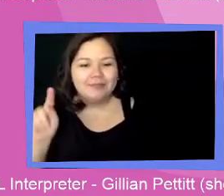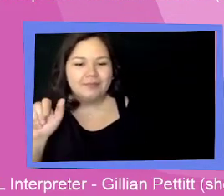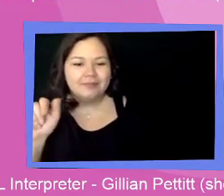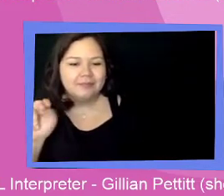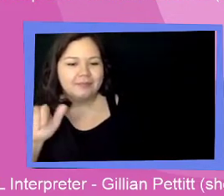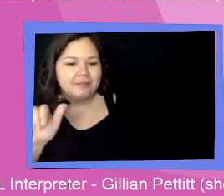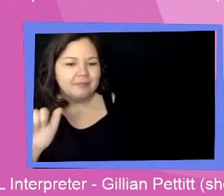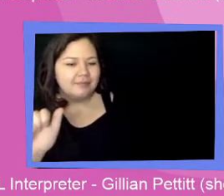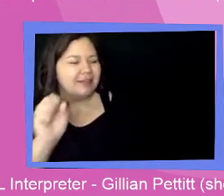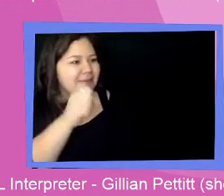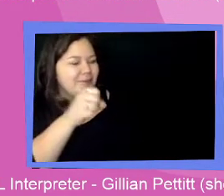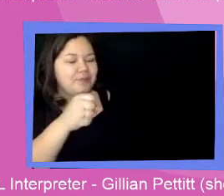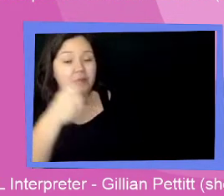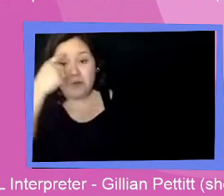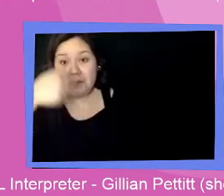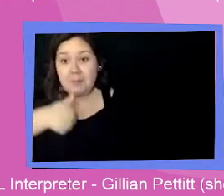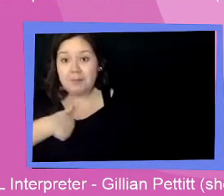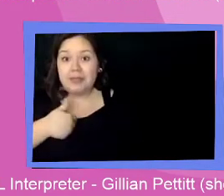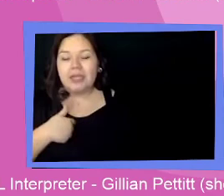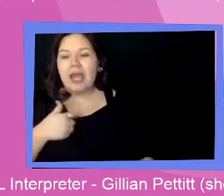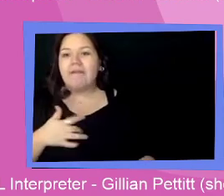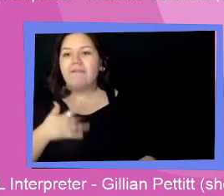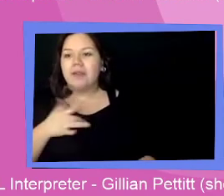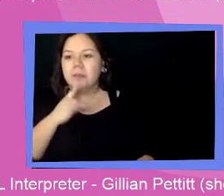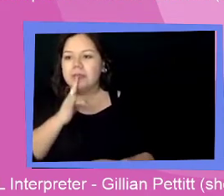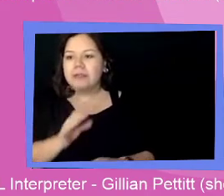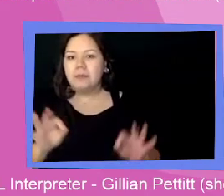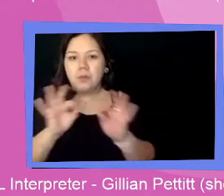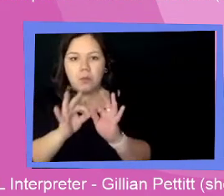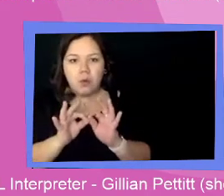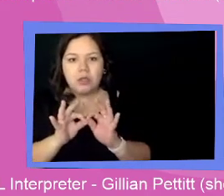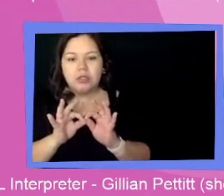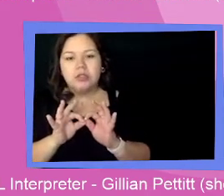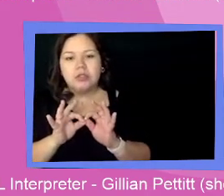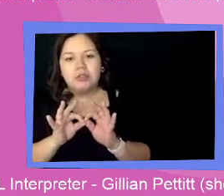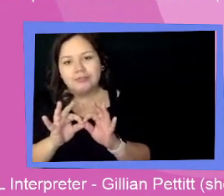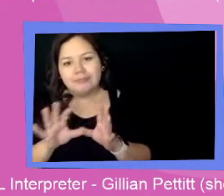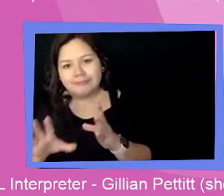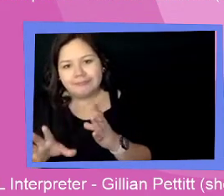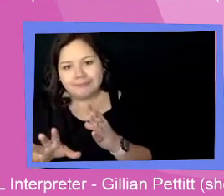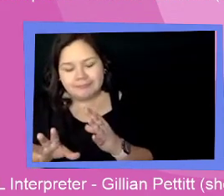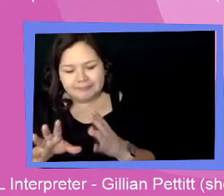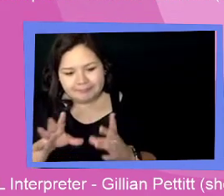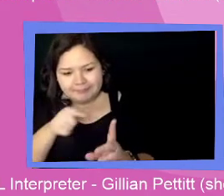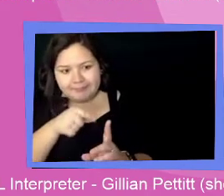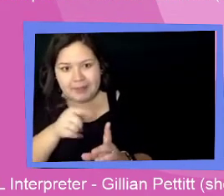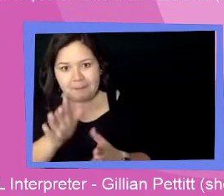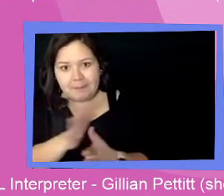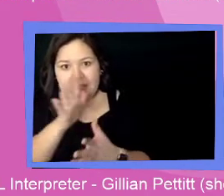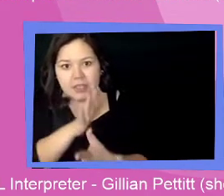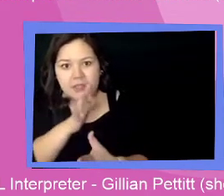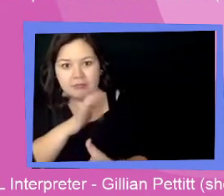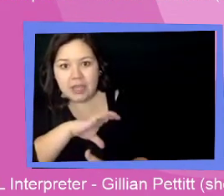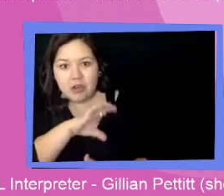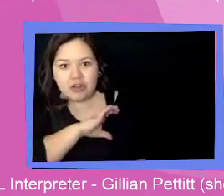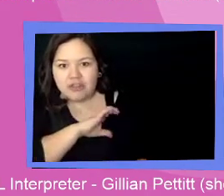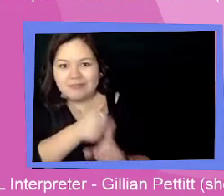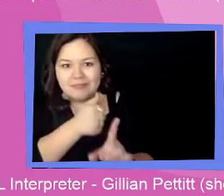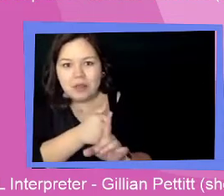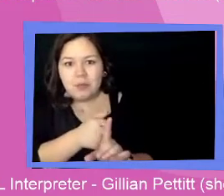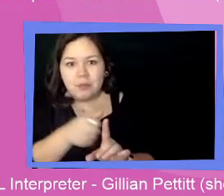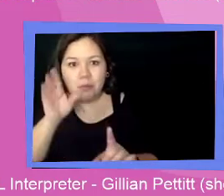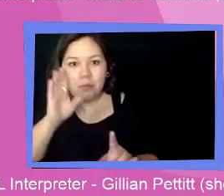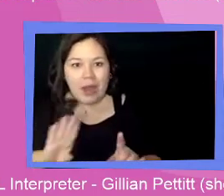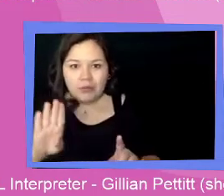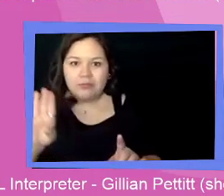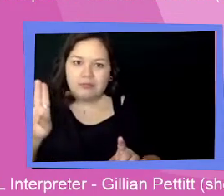I'll just add that for me, it was really important to that my protagonists were brown, and they're Sri